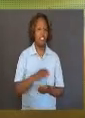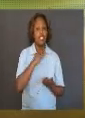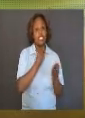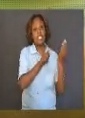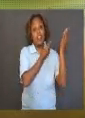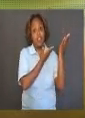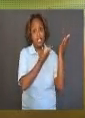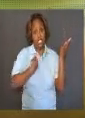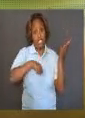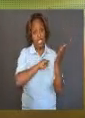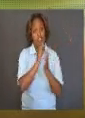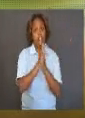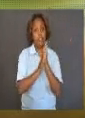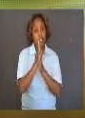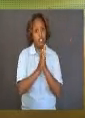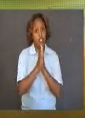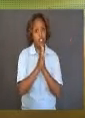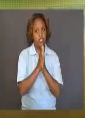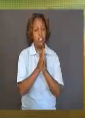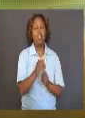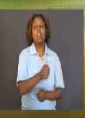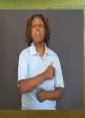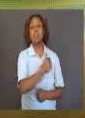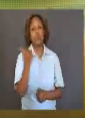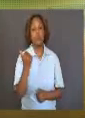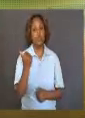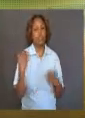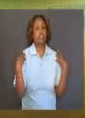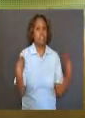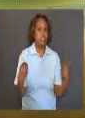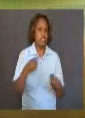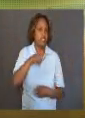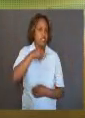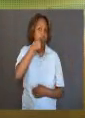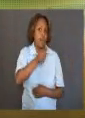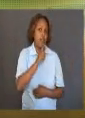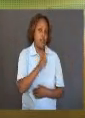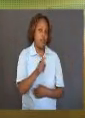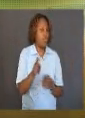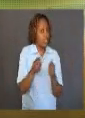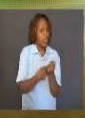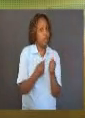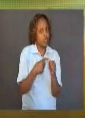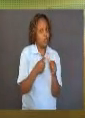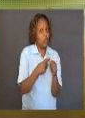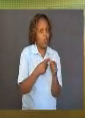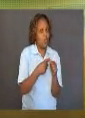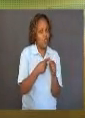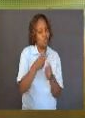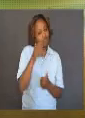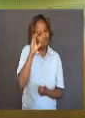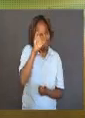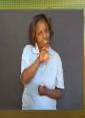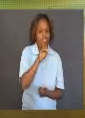Sacrificing our interest for the well-being of the people is one of the burdens